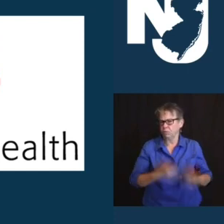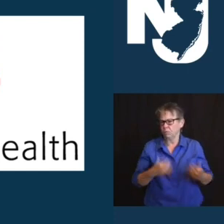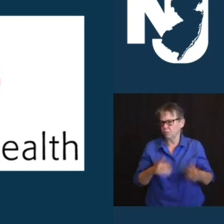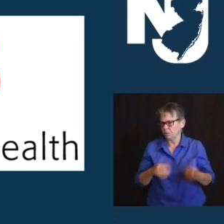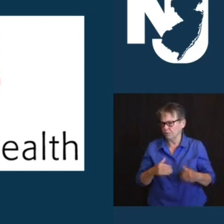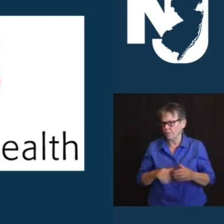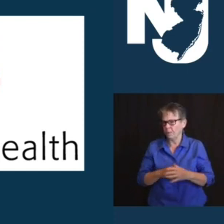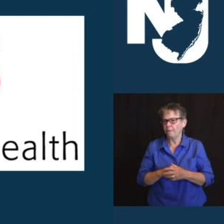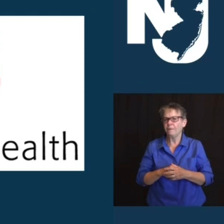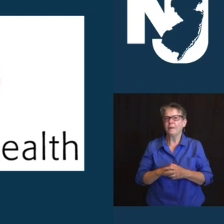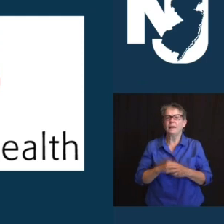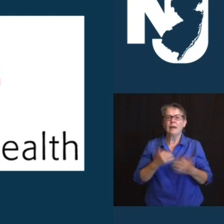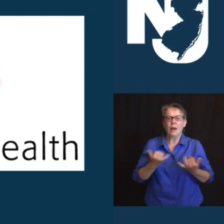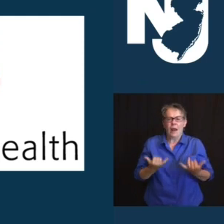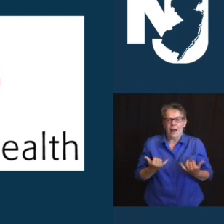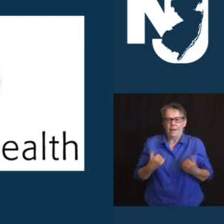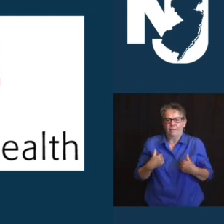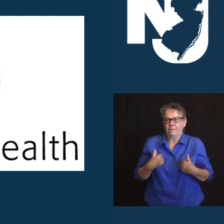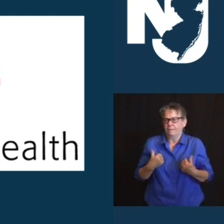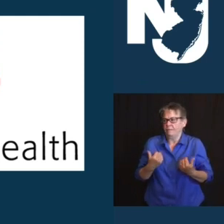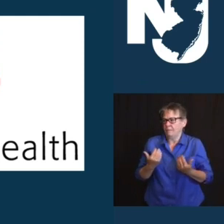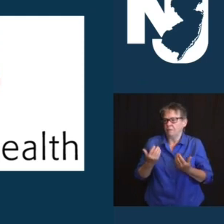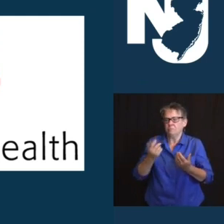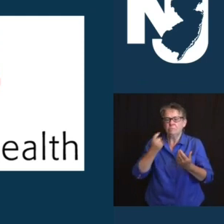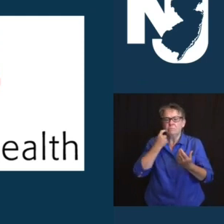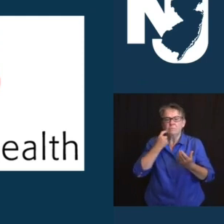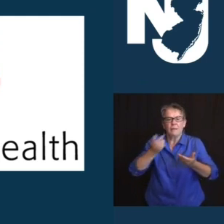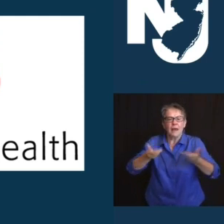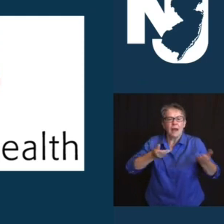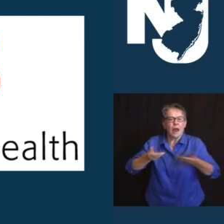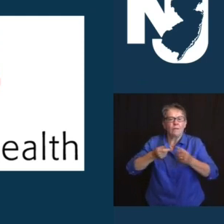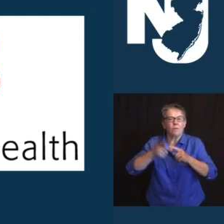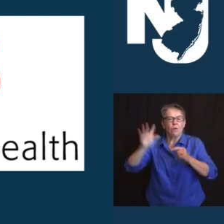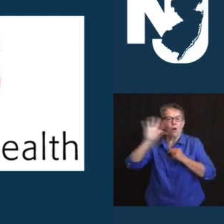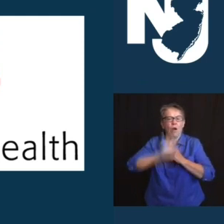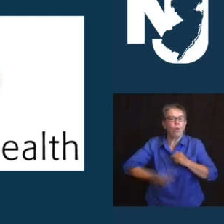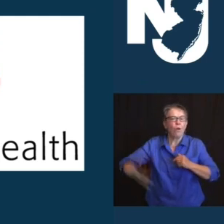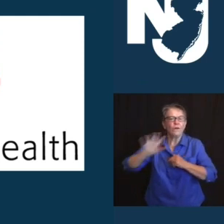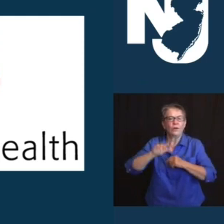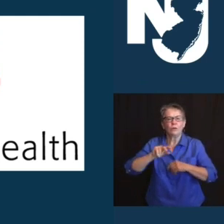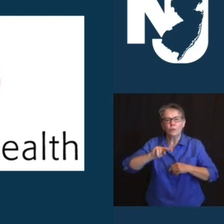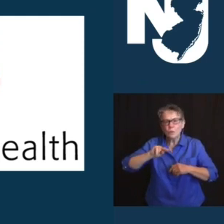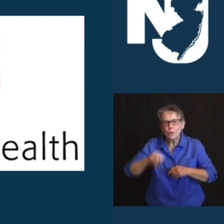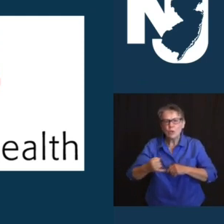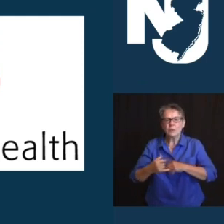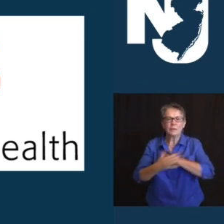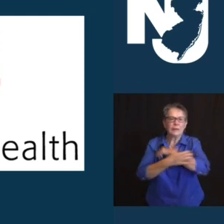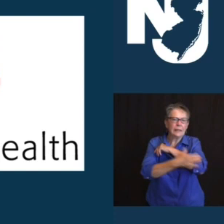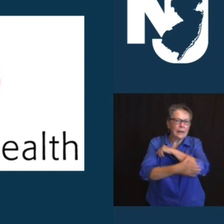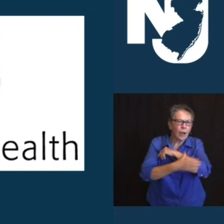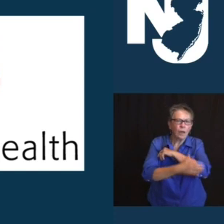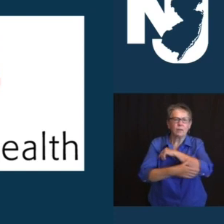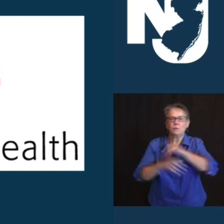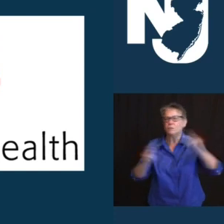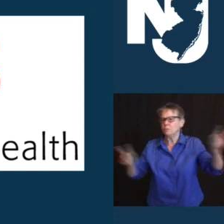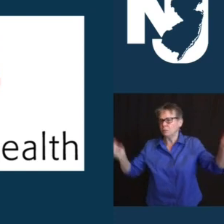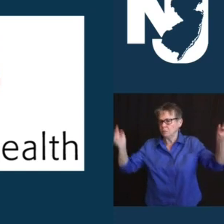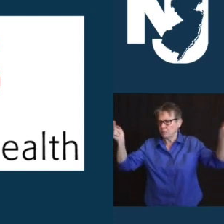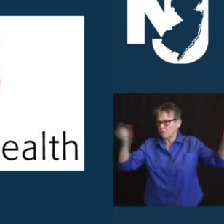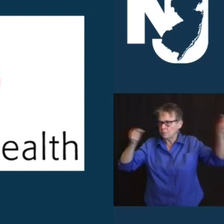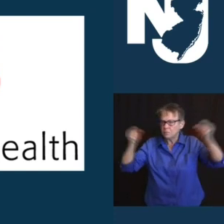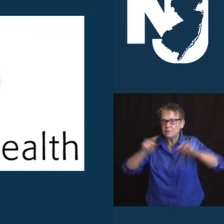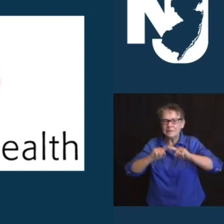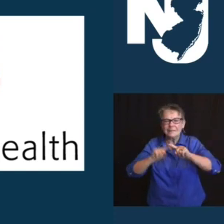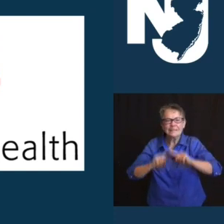nearly 24 languages. They mirror our state in our great diversity, and Deandra exemplifies that. Deandra